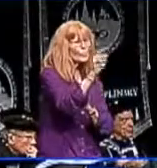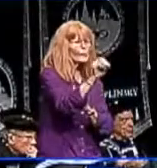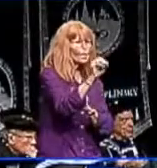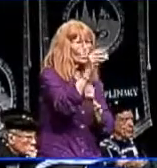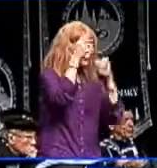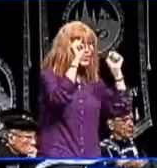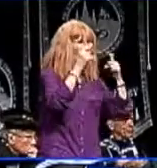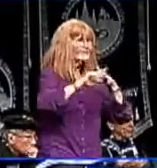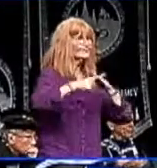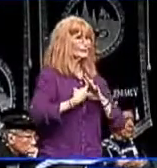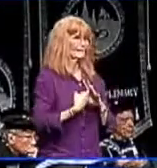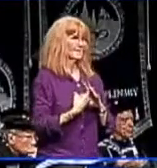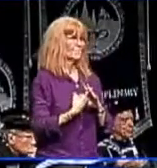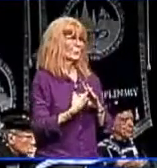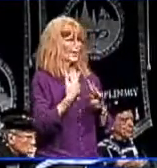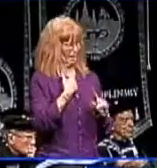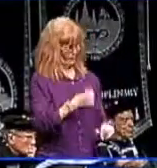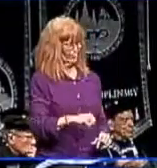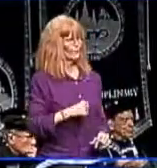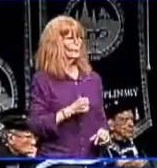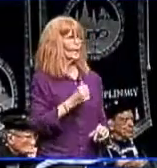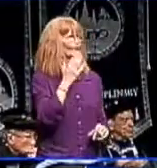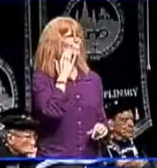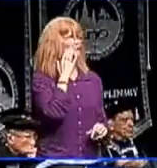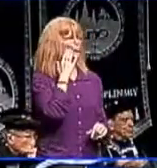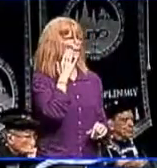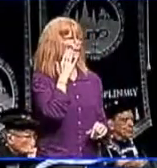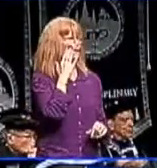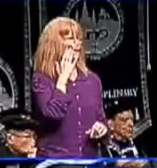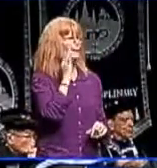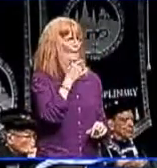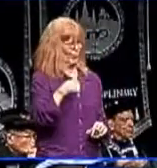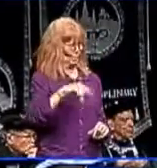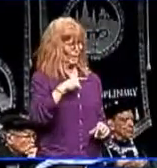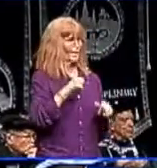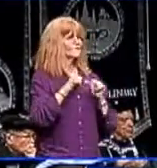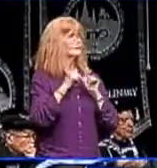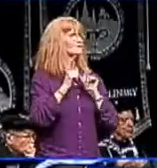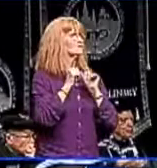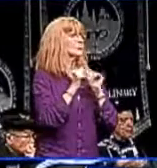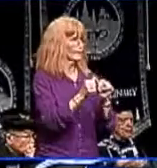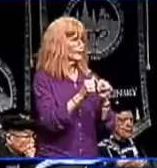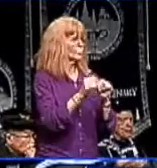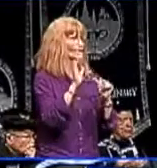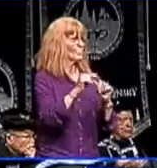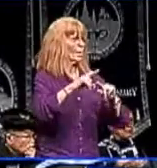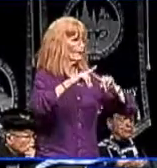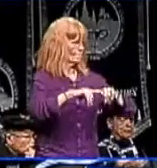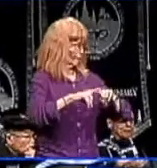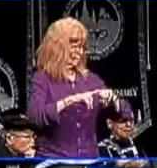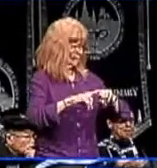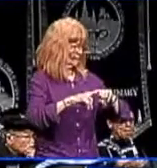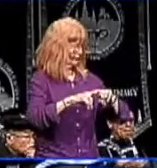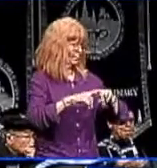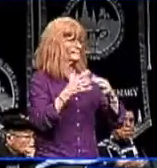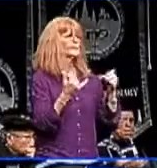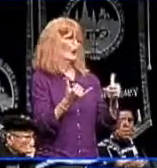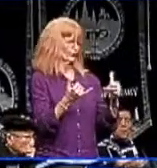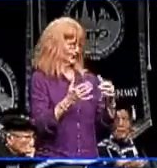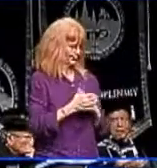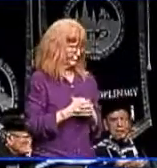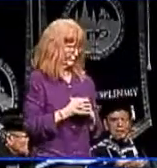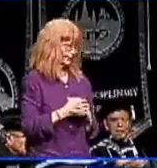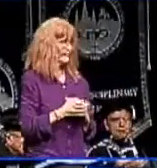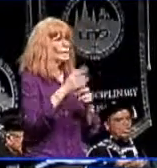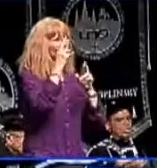founding, and I am proud to know that we have continued that relationship. Now,